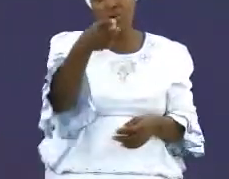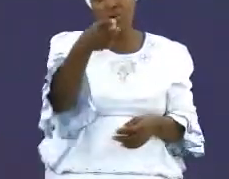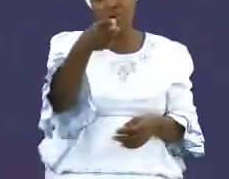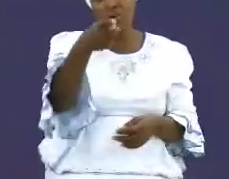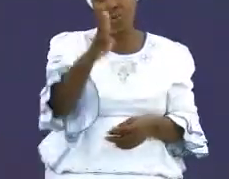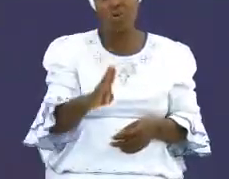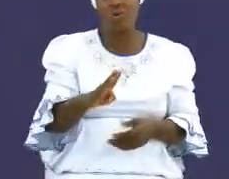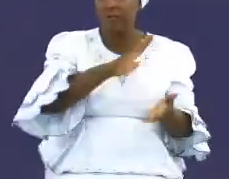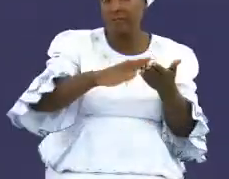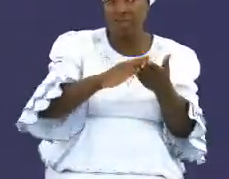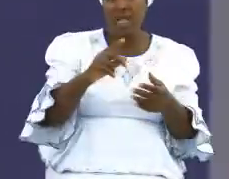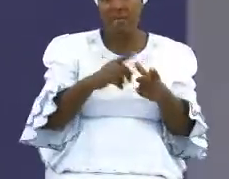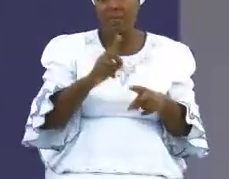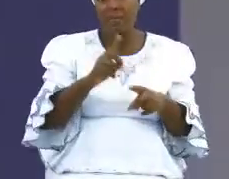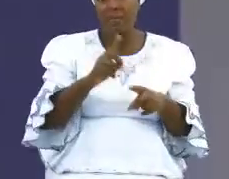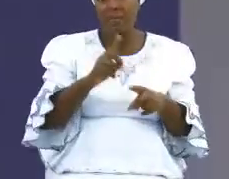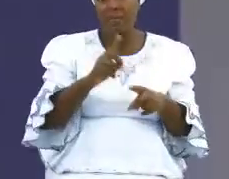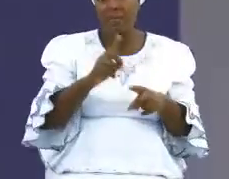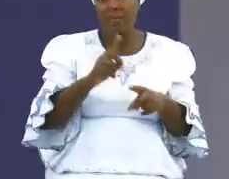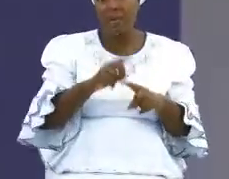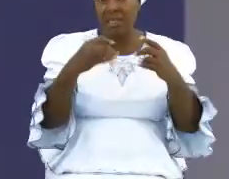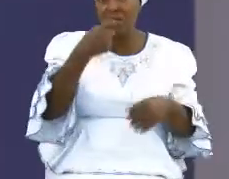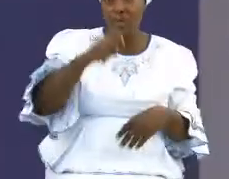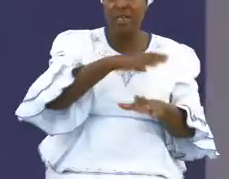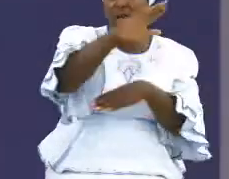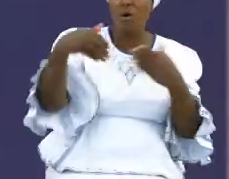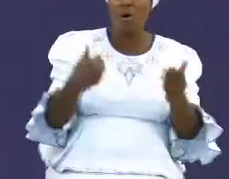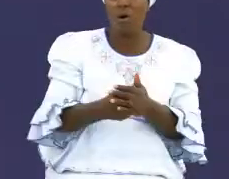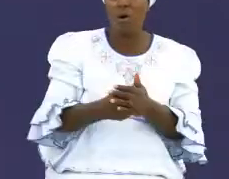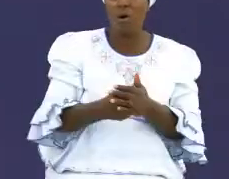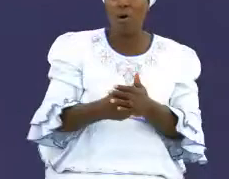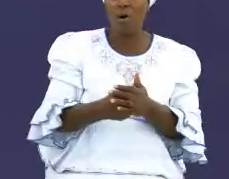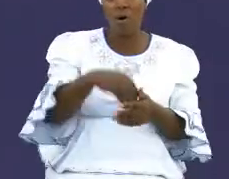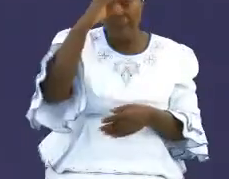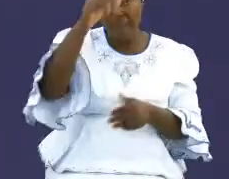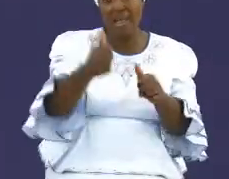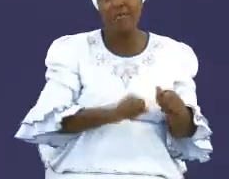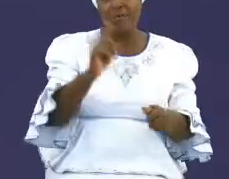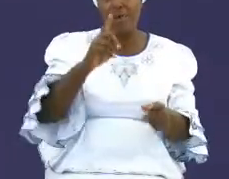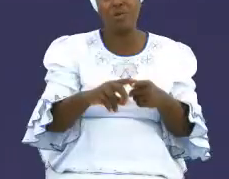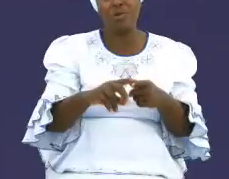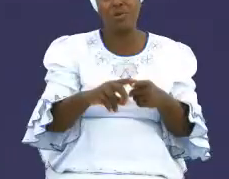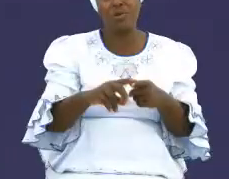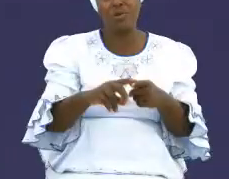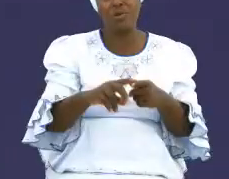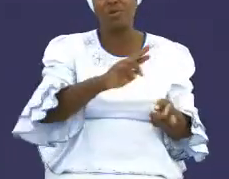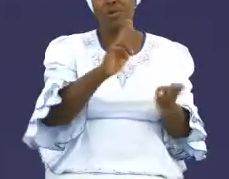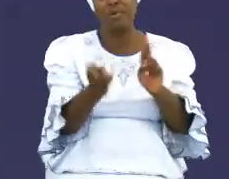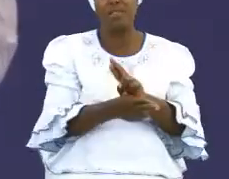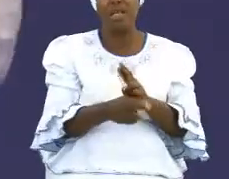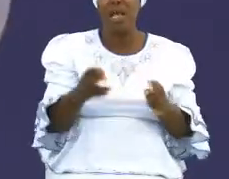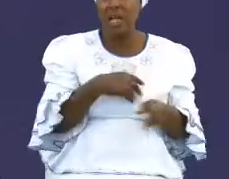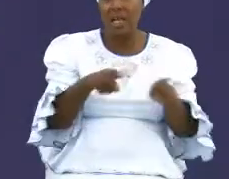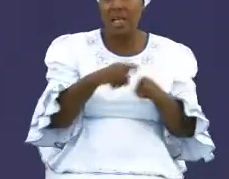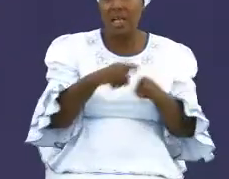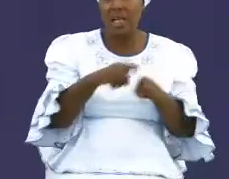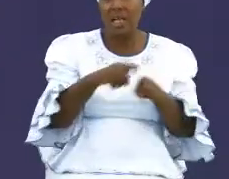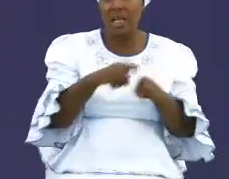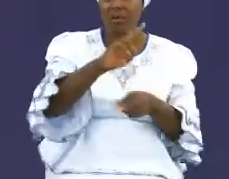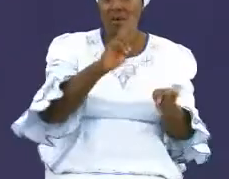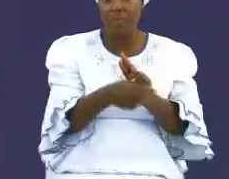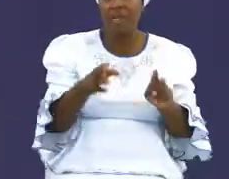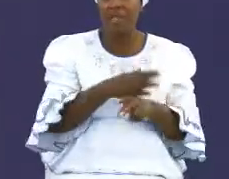commanded everyone, all men, everywhere to repent. And as you repent and